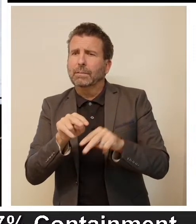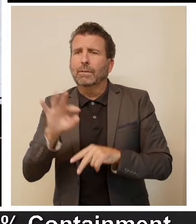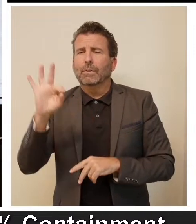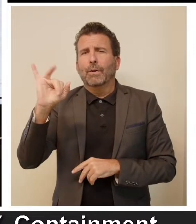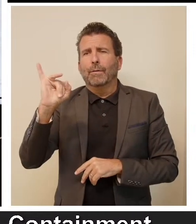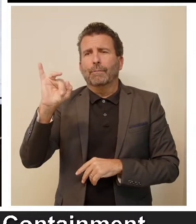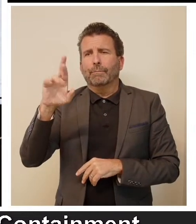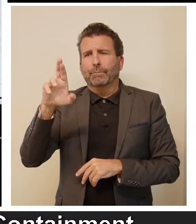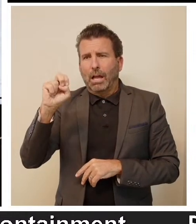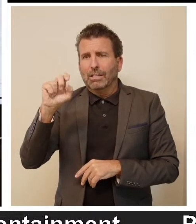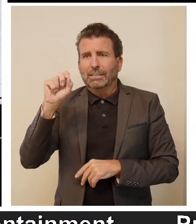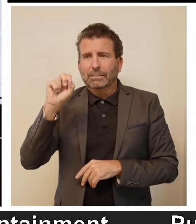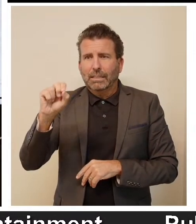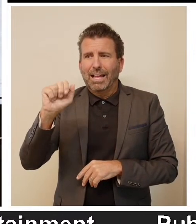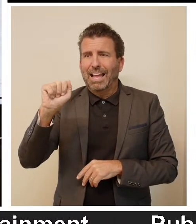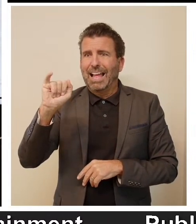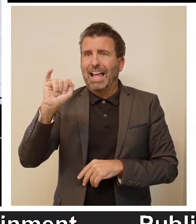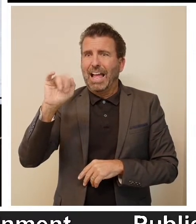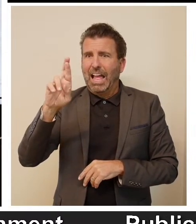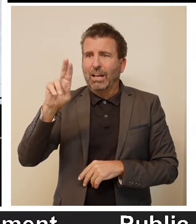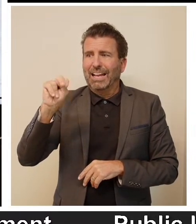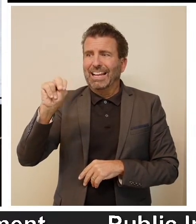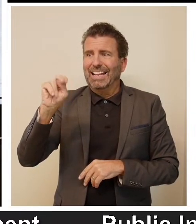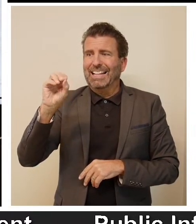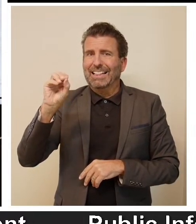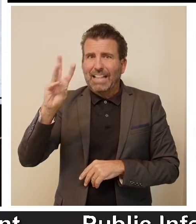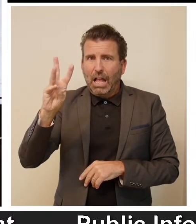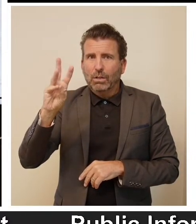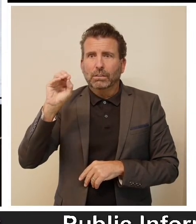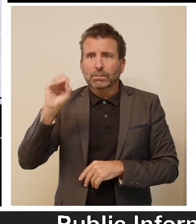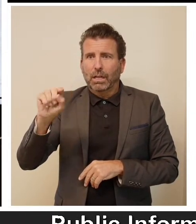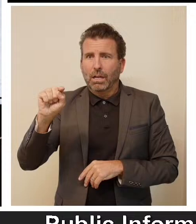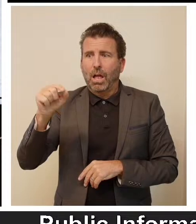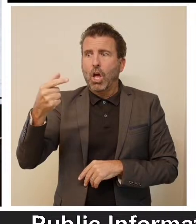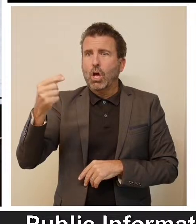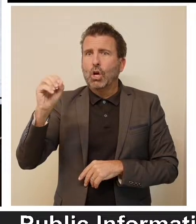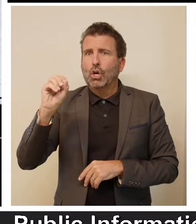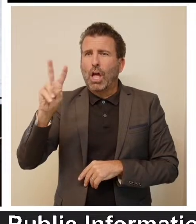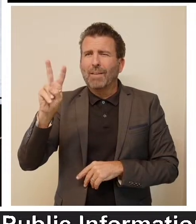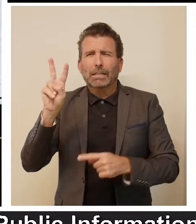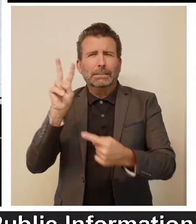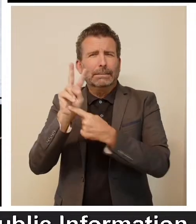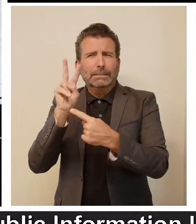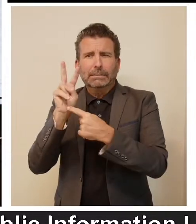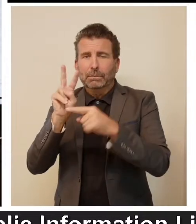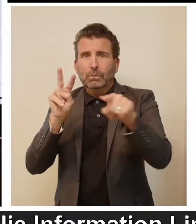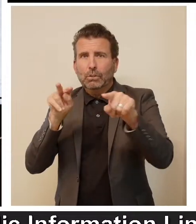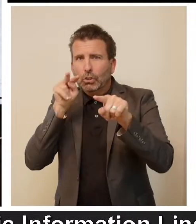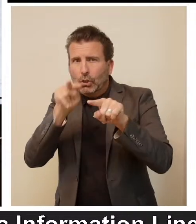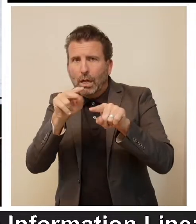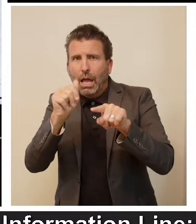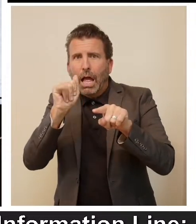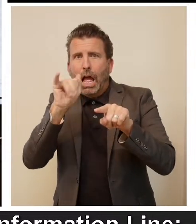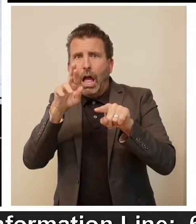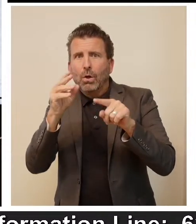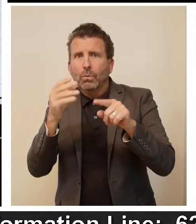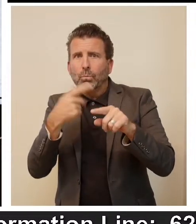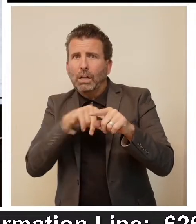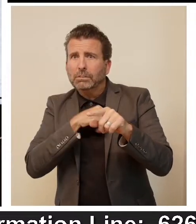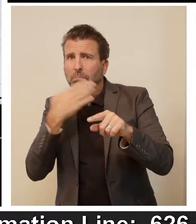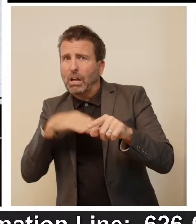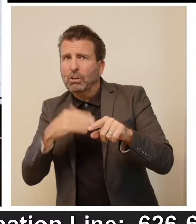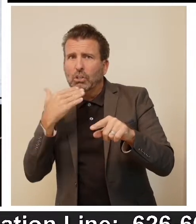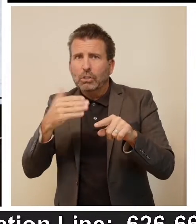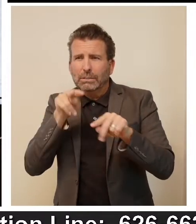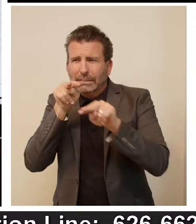fire.airnow.gov, that is a great resource for you to keep track of all of your air quality concerns. Thank you so much to this